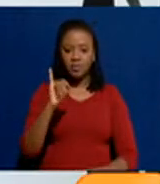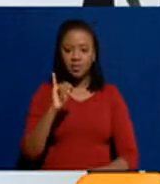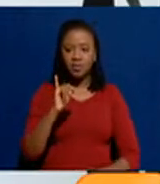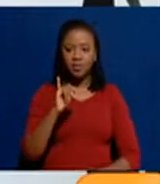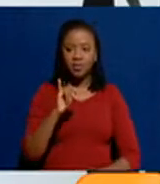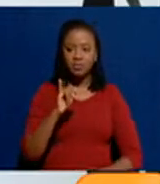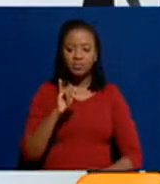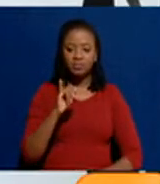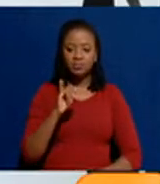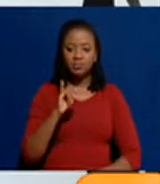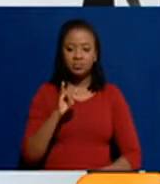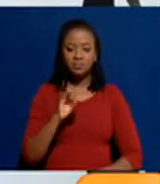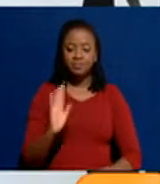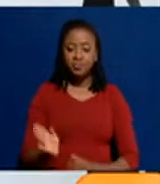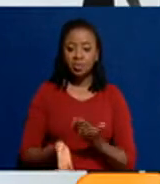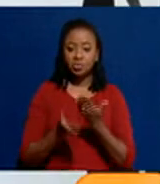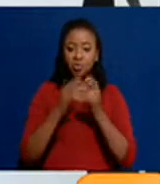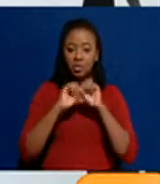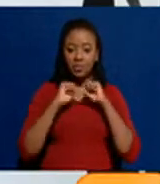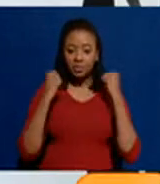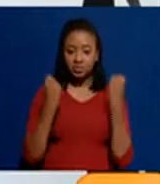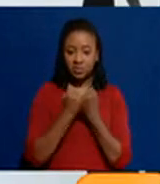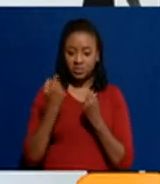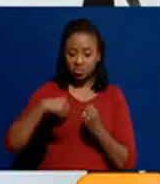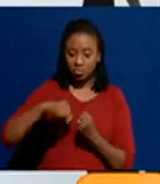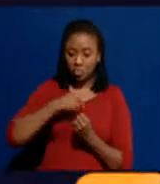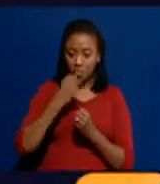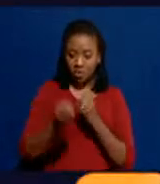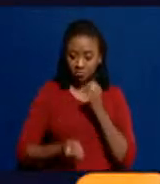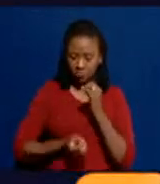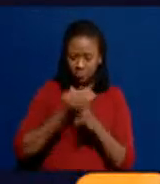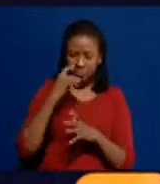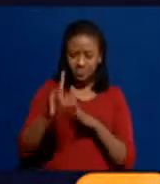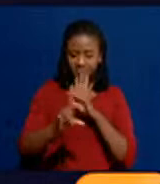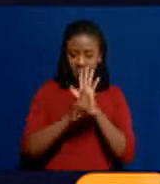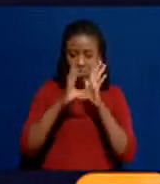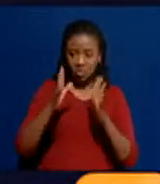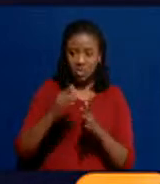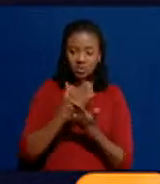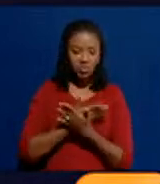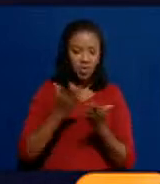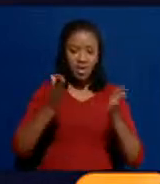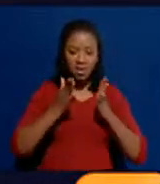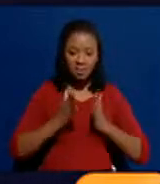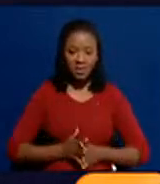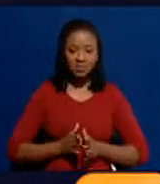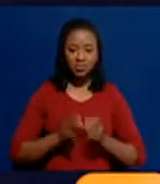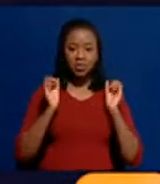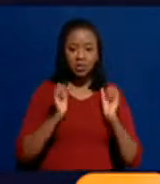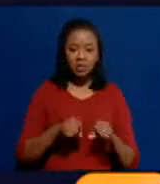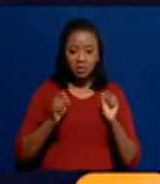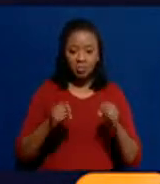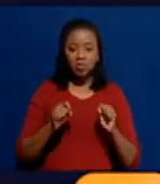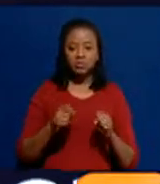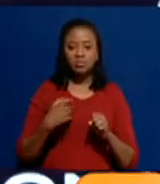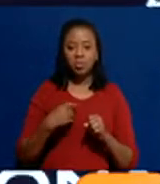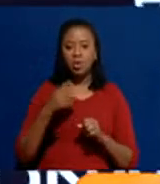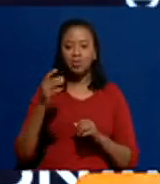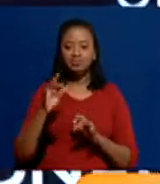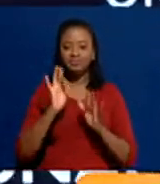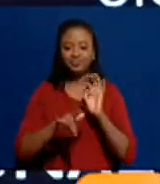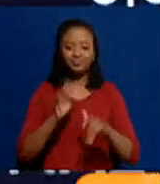good. So we have developed Wakili so that now anybody can be able to go there because